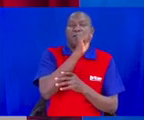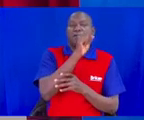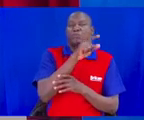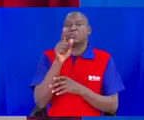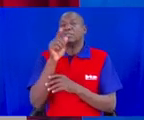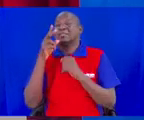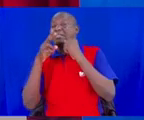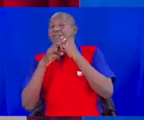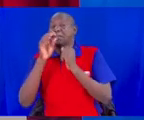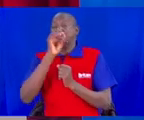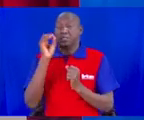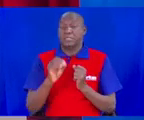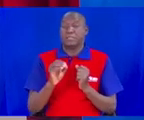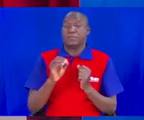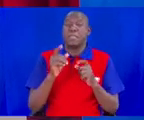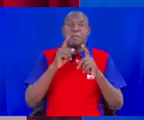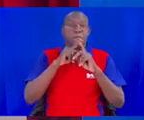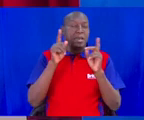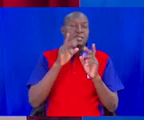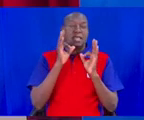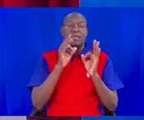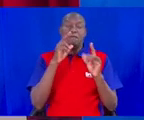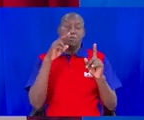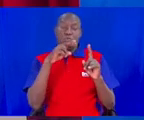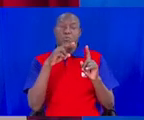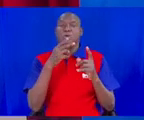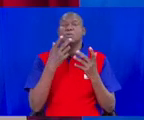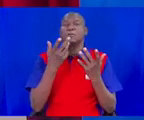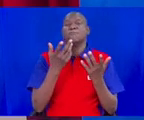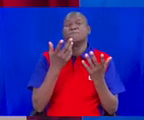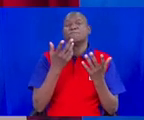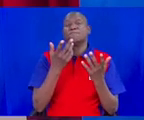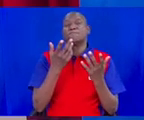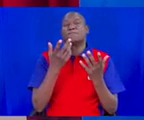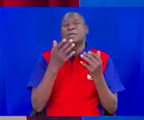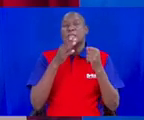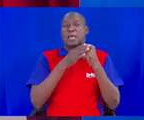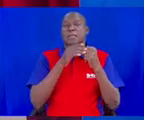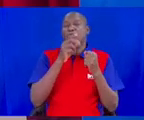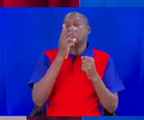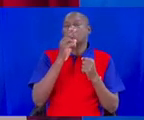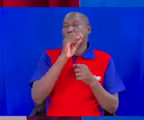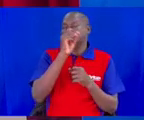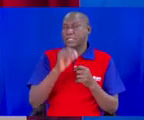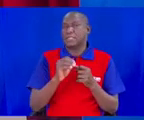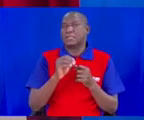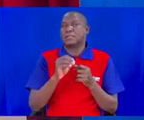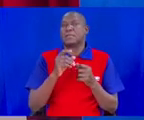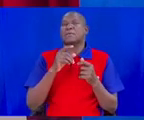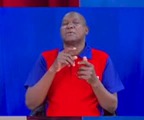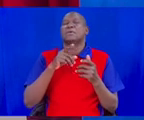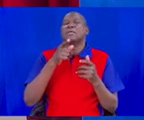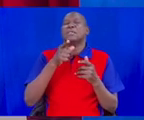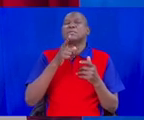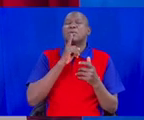7%. But if you look at our money market rate currently is at 9.2%. So then what exactly that